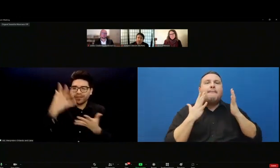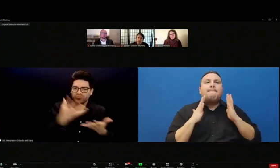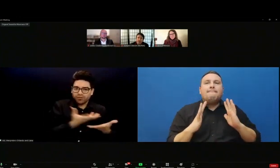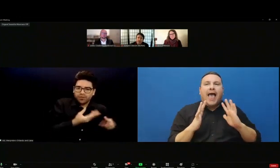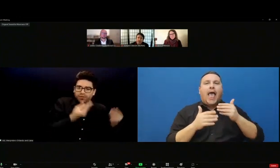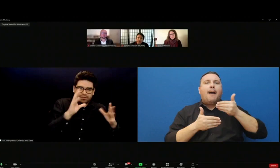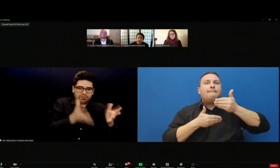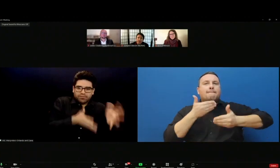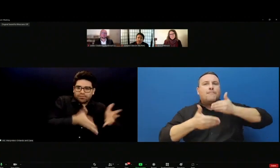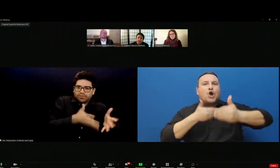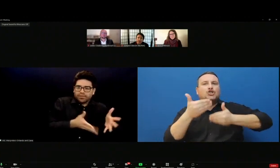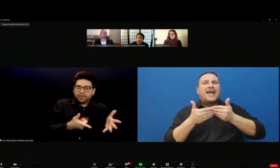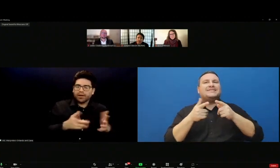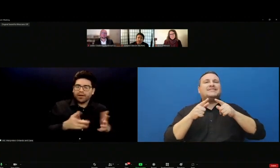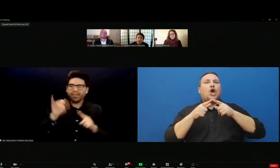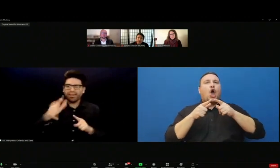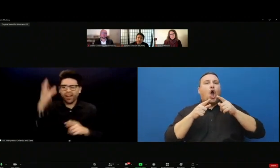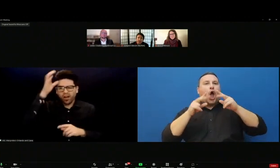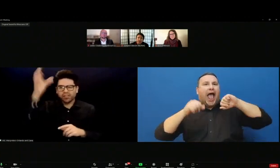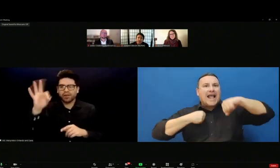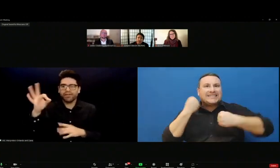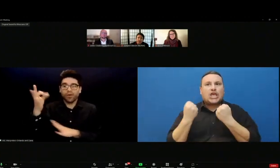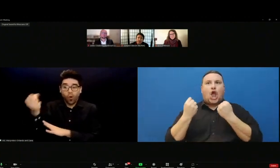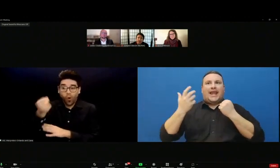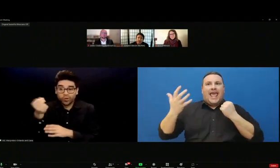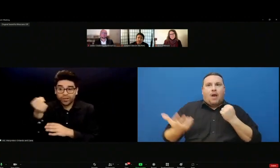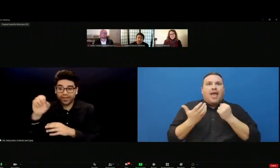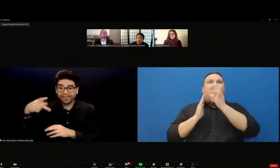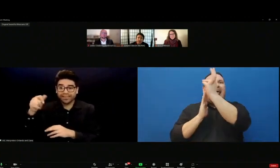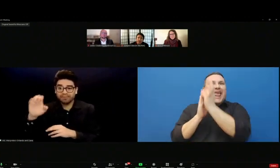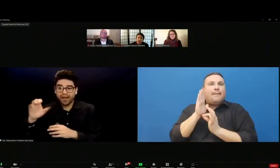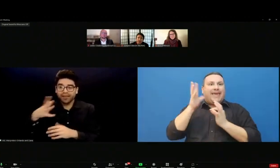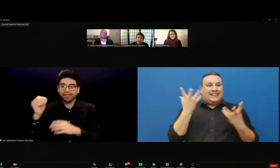in space and adding elements on, but being able to manipulate this and to kind of